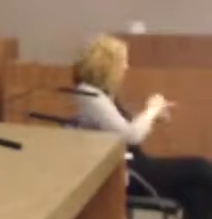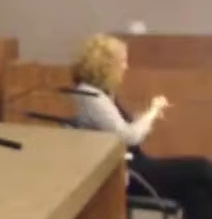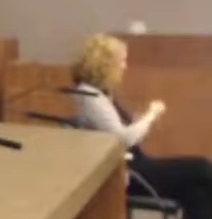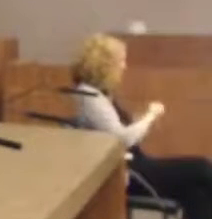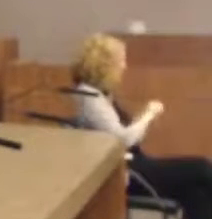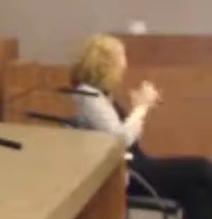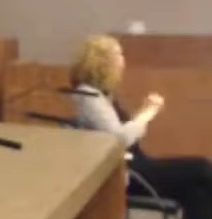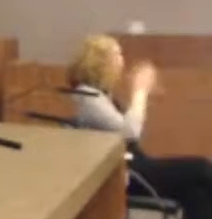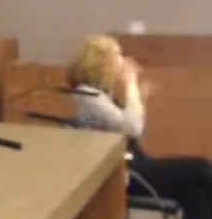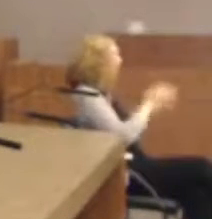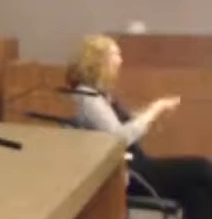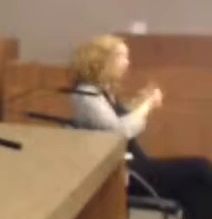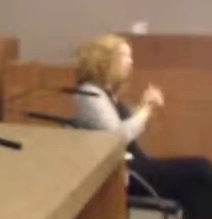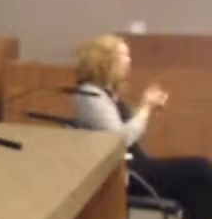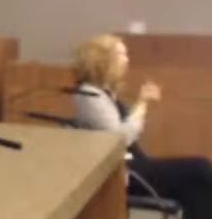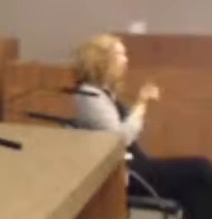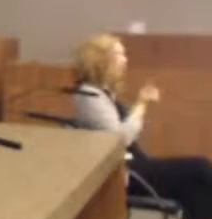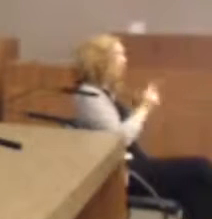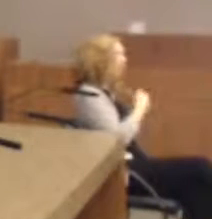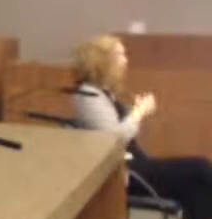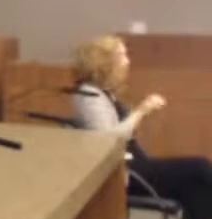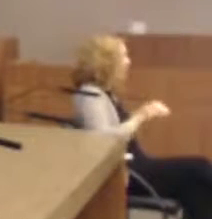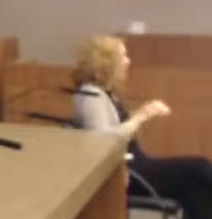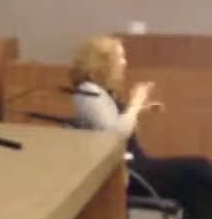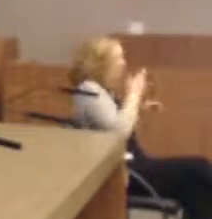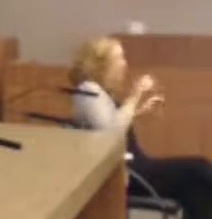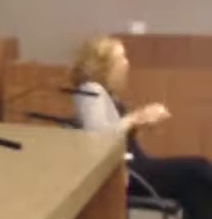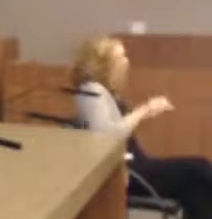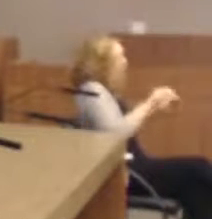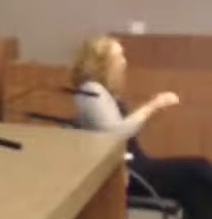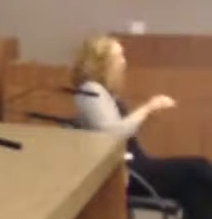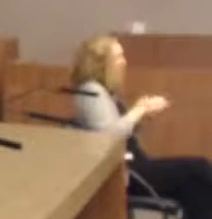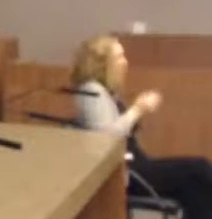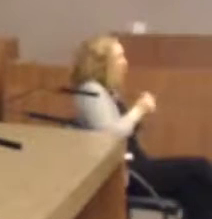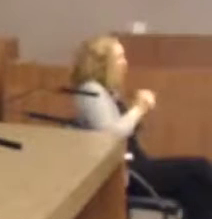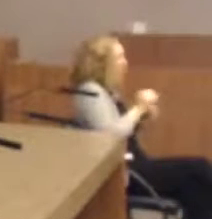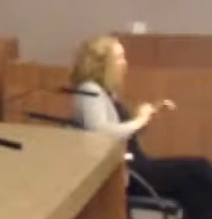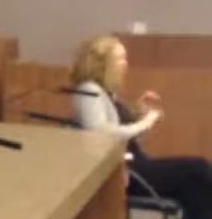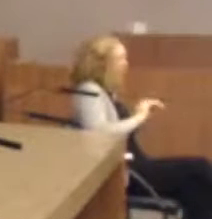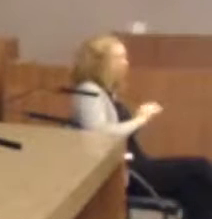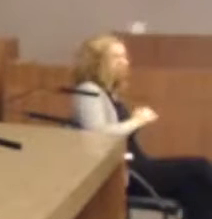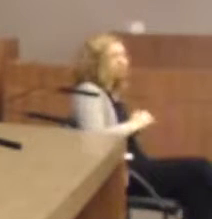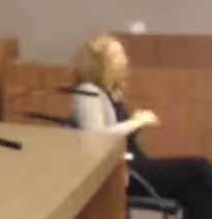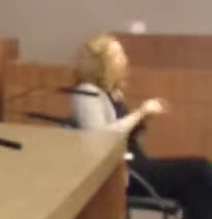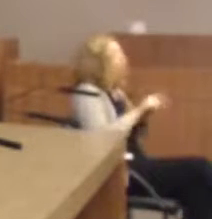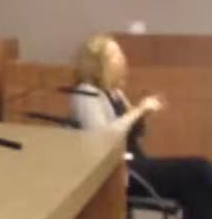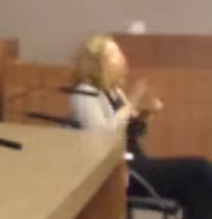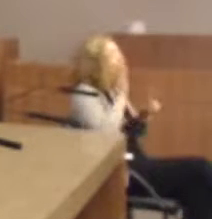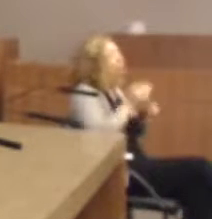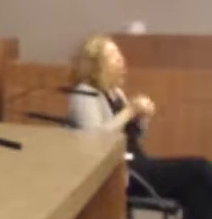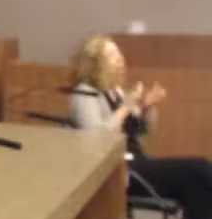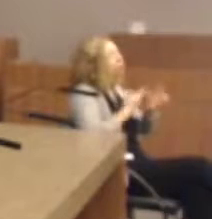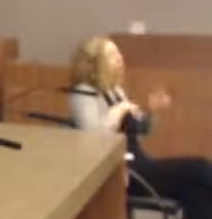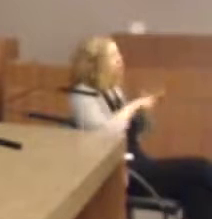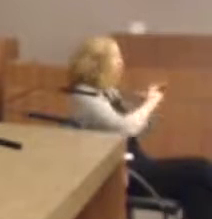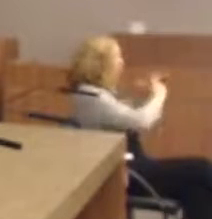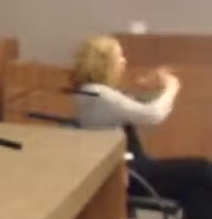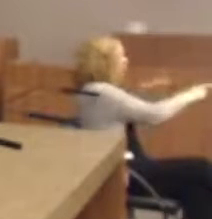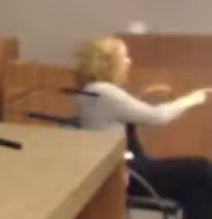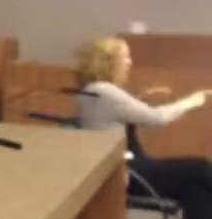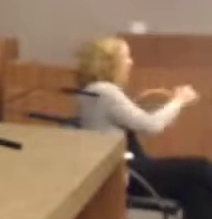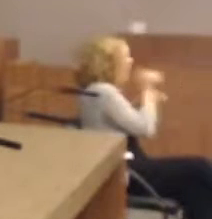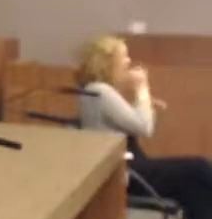decisions really quickly, activated by these chemicals. It's also going to allow us to flight. So if